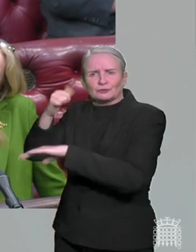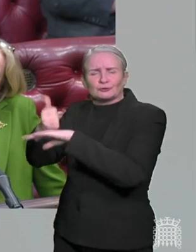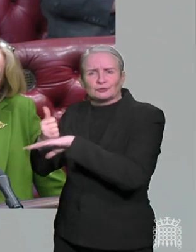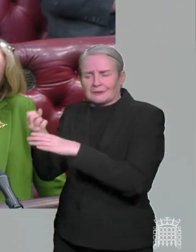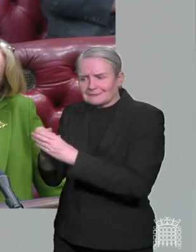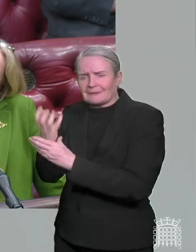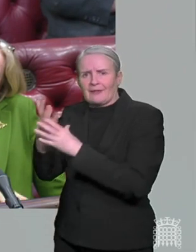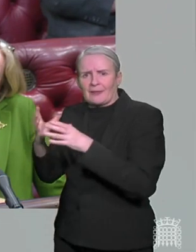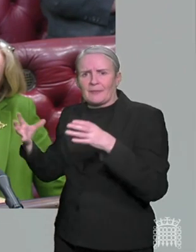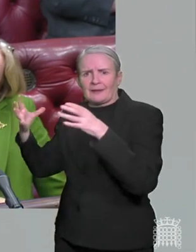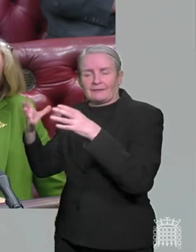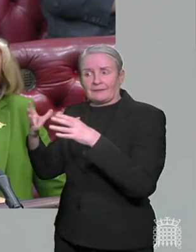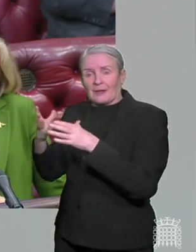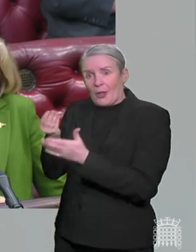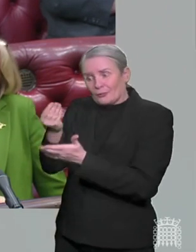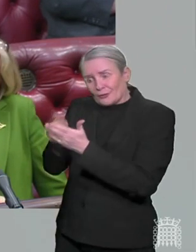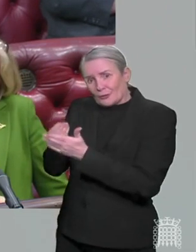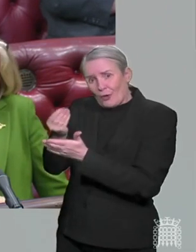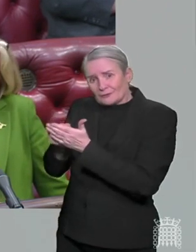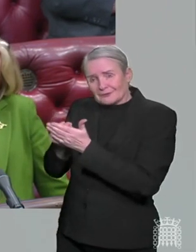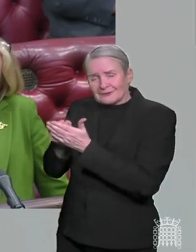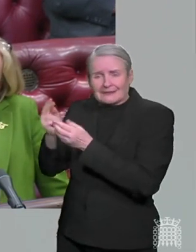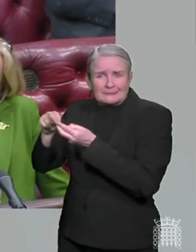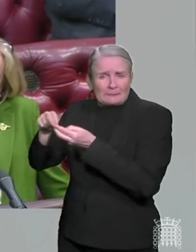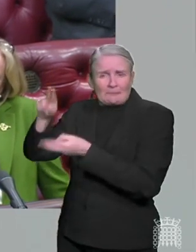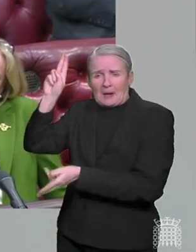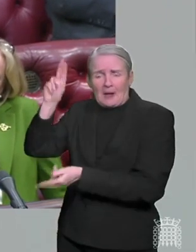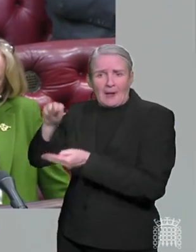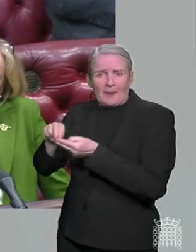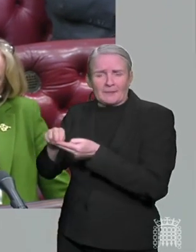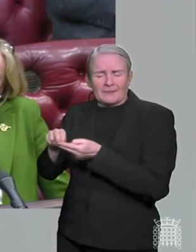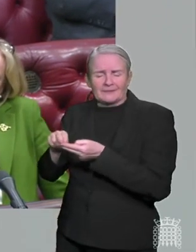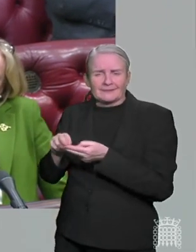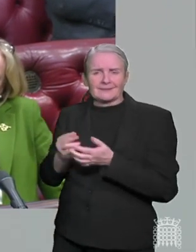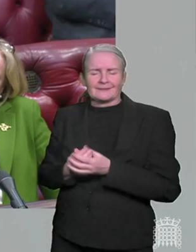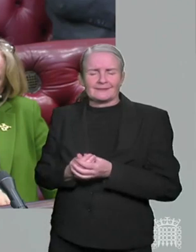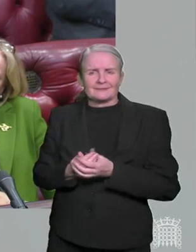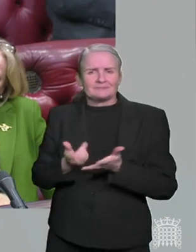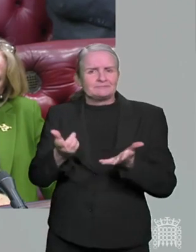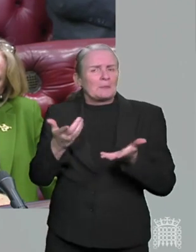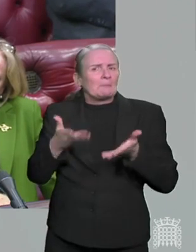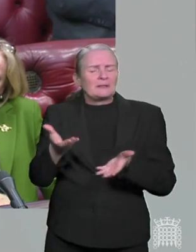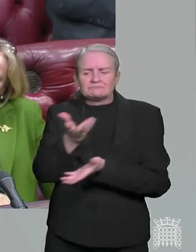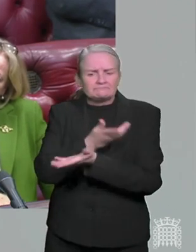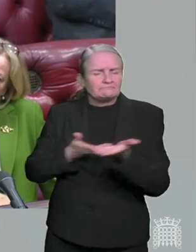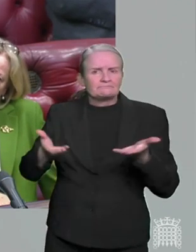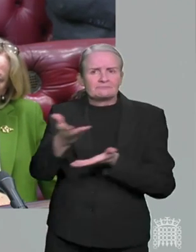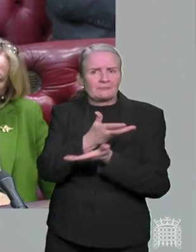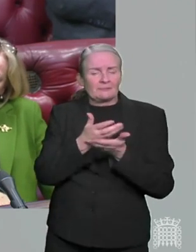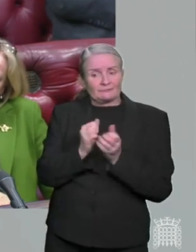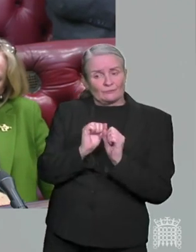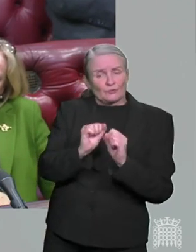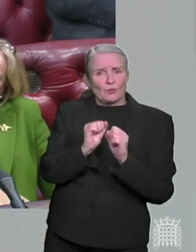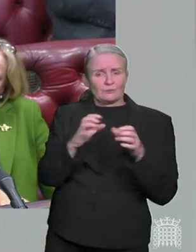the cost of borrowing is so high. So can the noble lord tell us what discussions have his officials